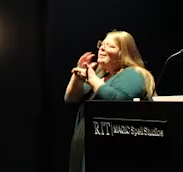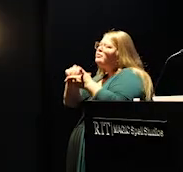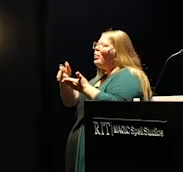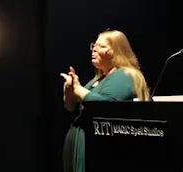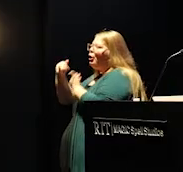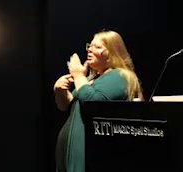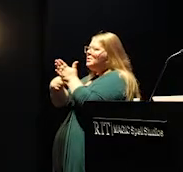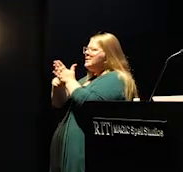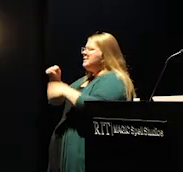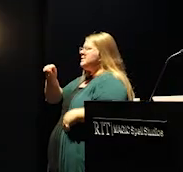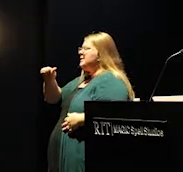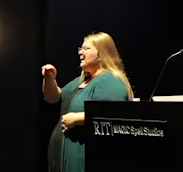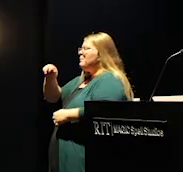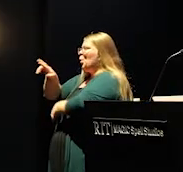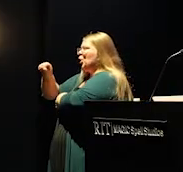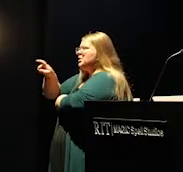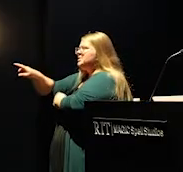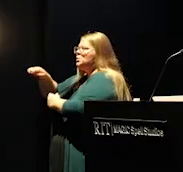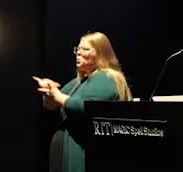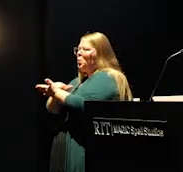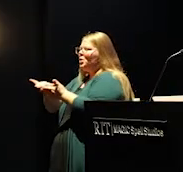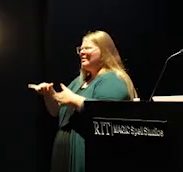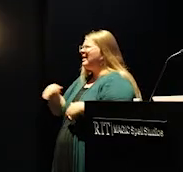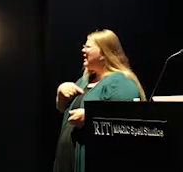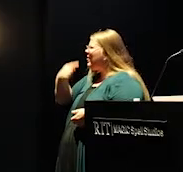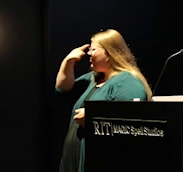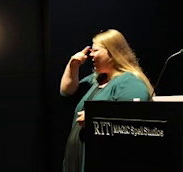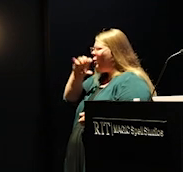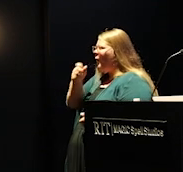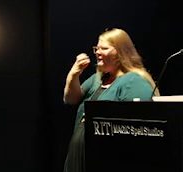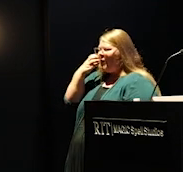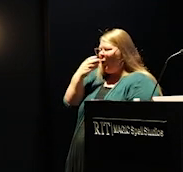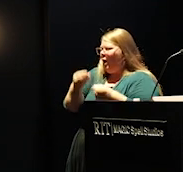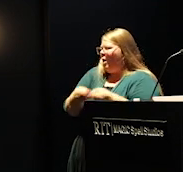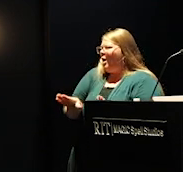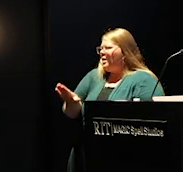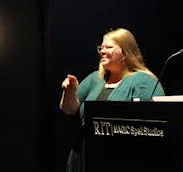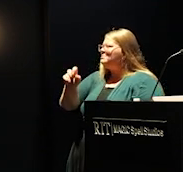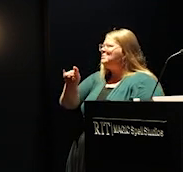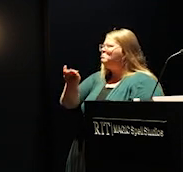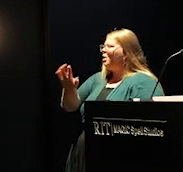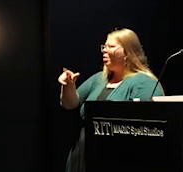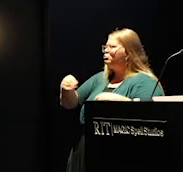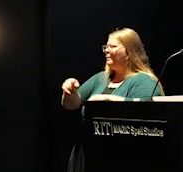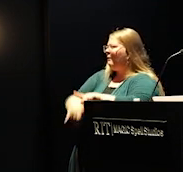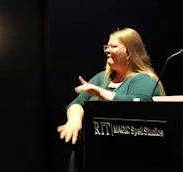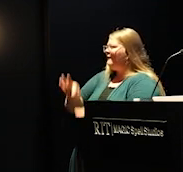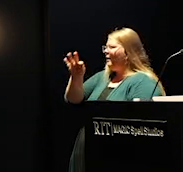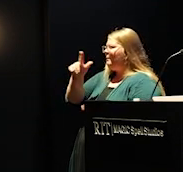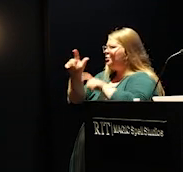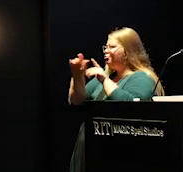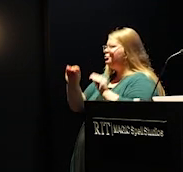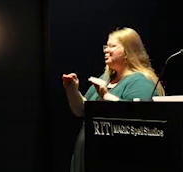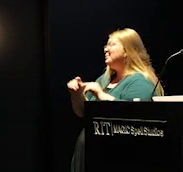couldn't really find, I think I lost a phone with a lot of photos, but I couldn't find a lot of photos of the Meatball Shop, but there's one I found of like that was kind of